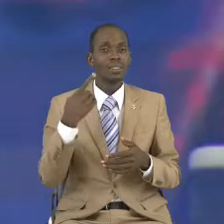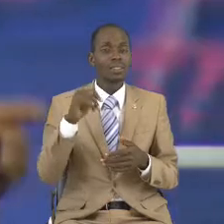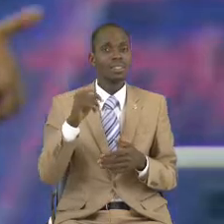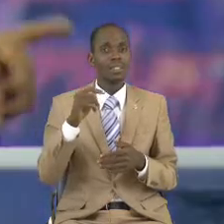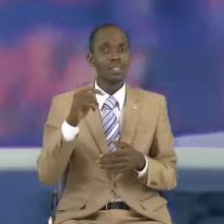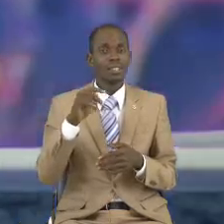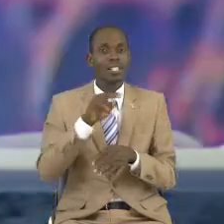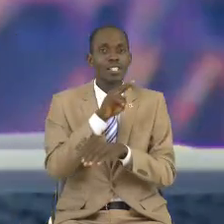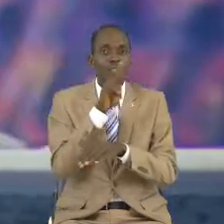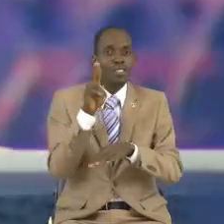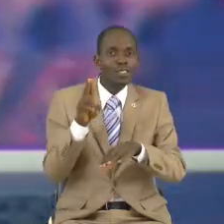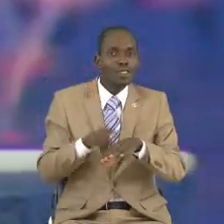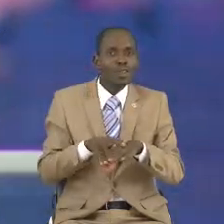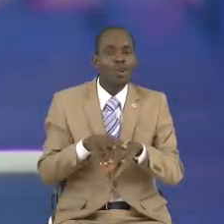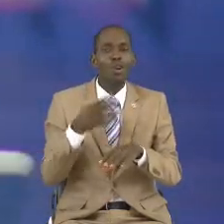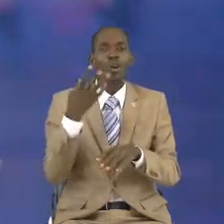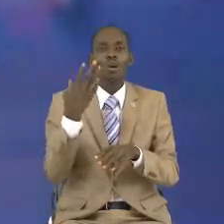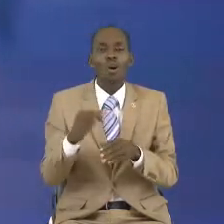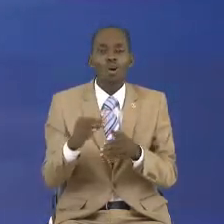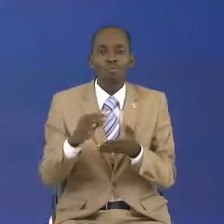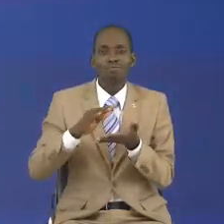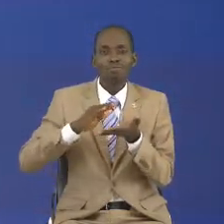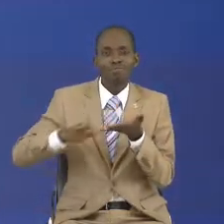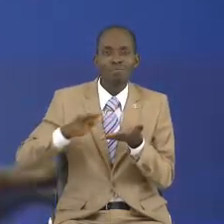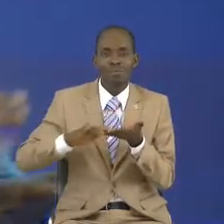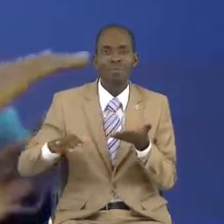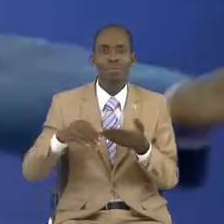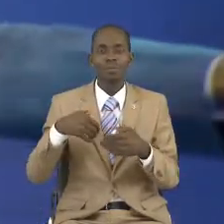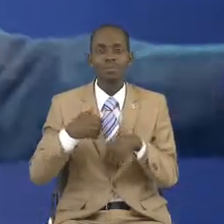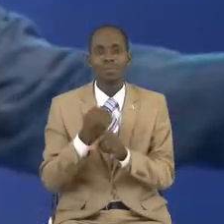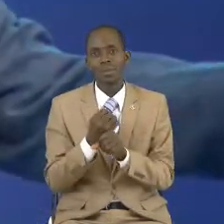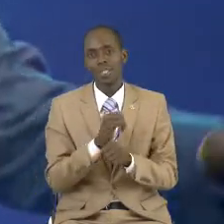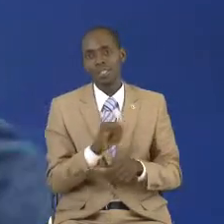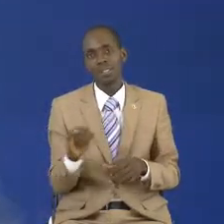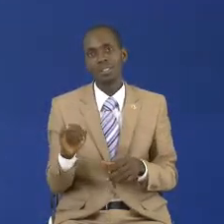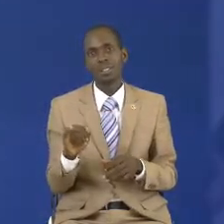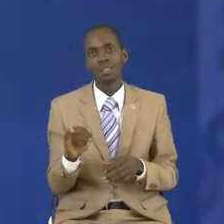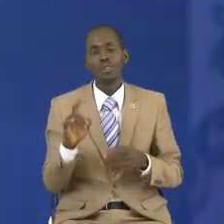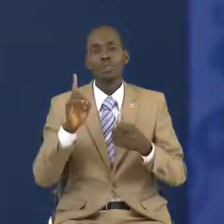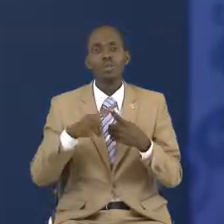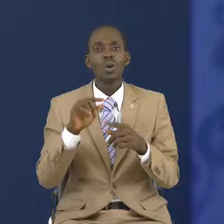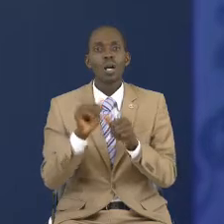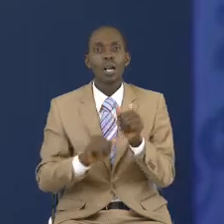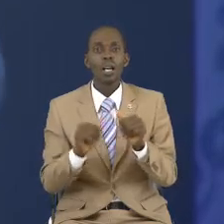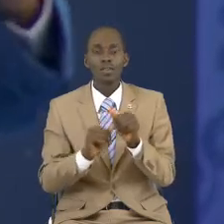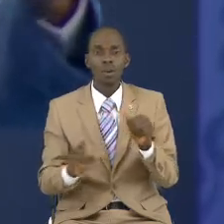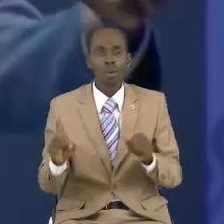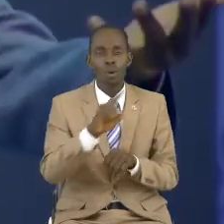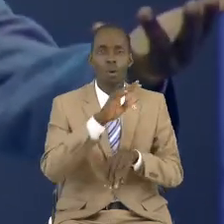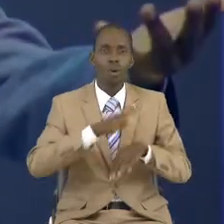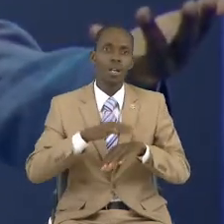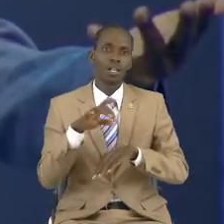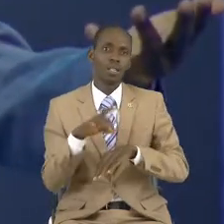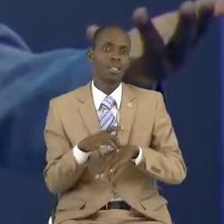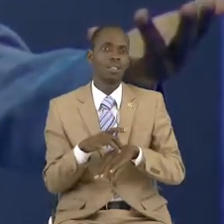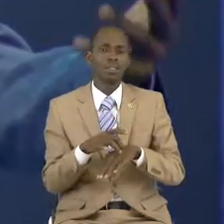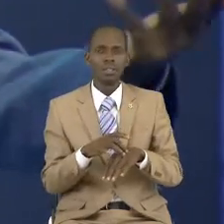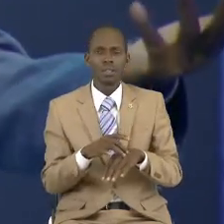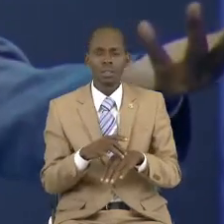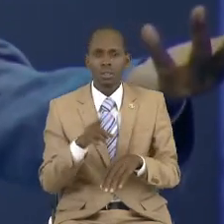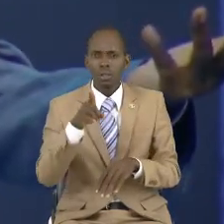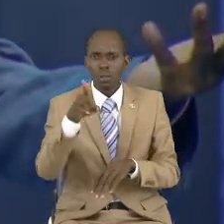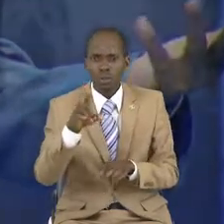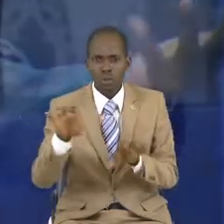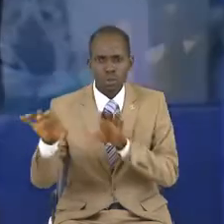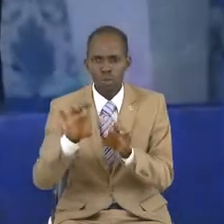of excuse making to everyone on earth did you do this